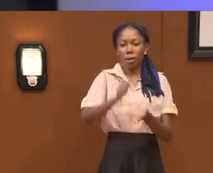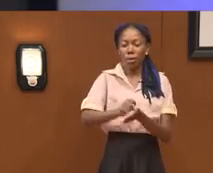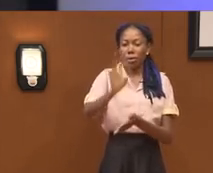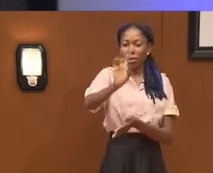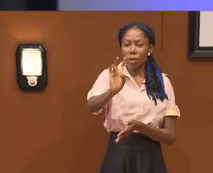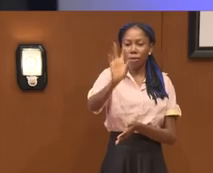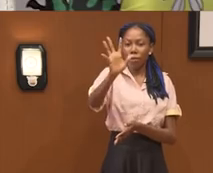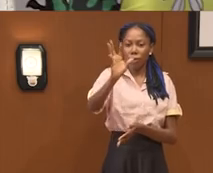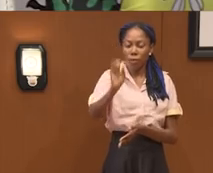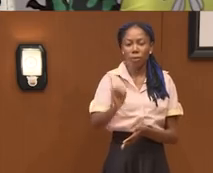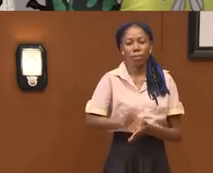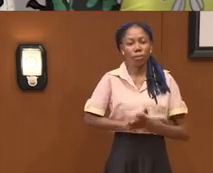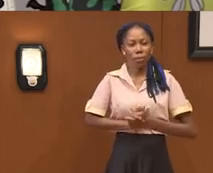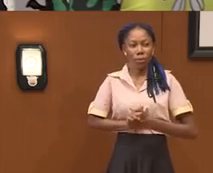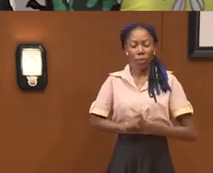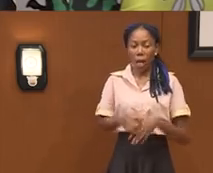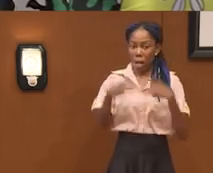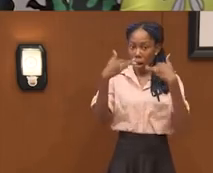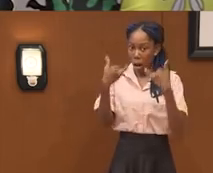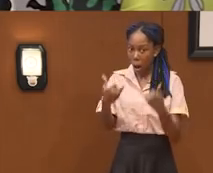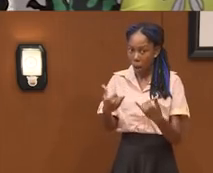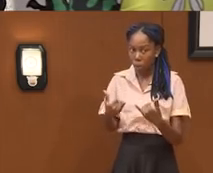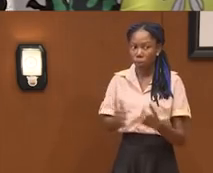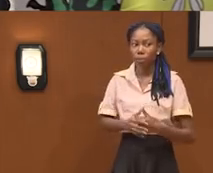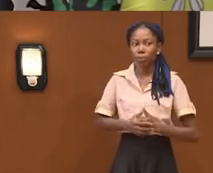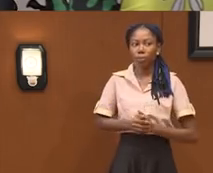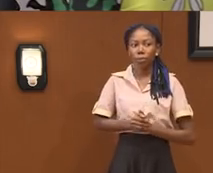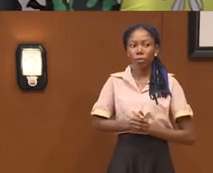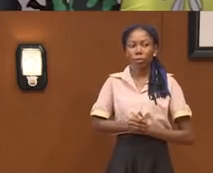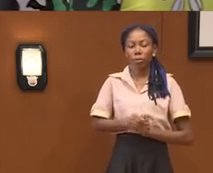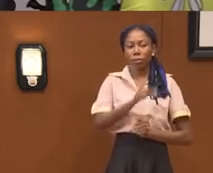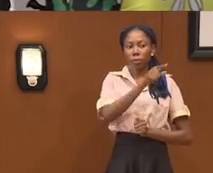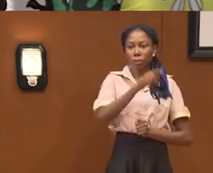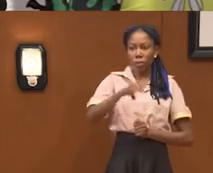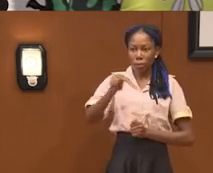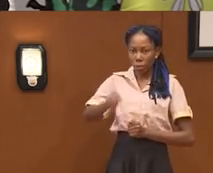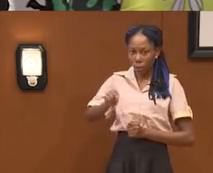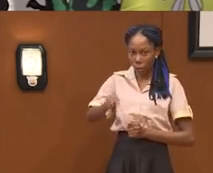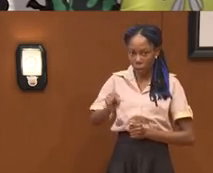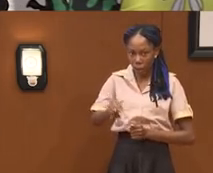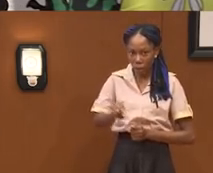339,750 naira. Okay. Now, I need proof.